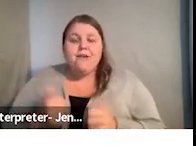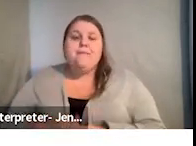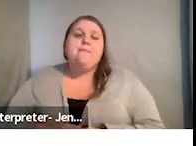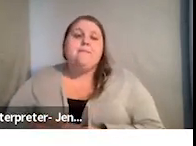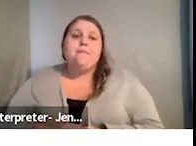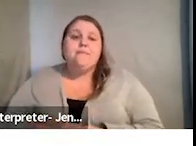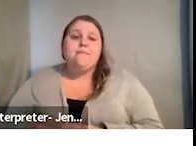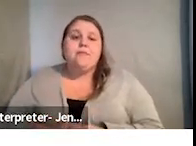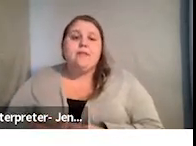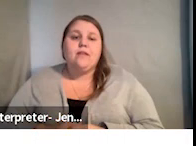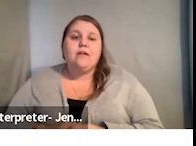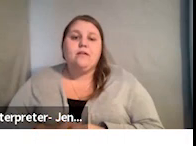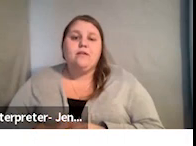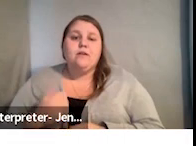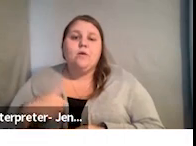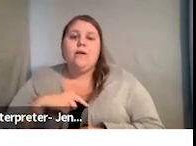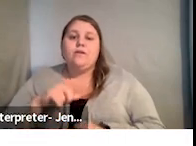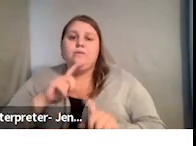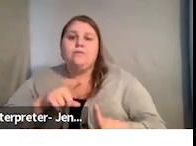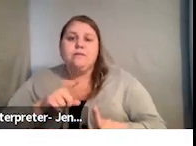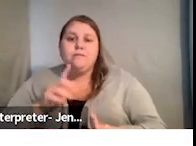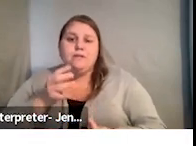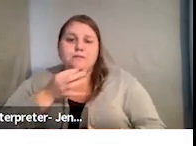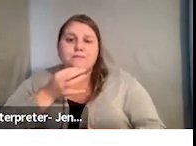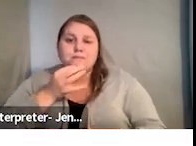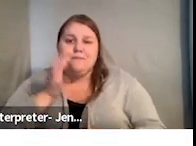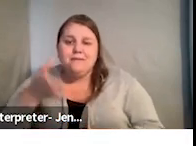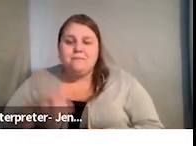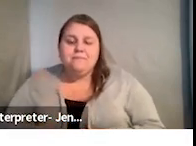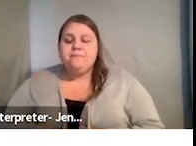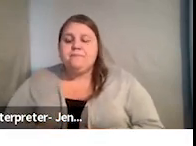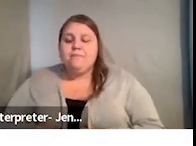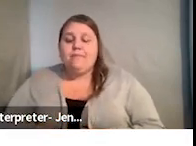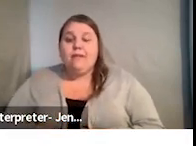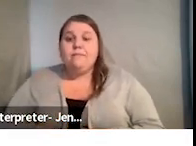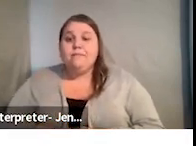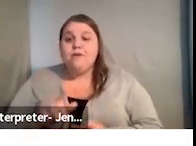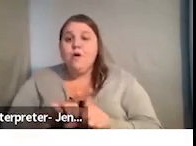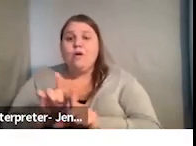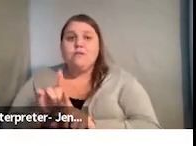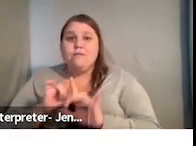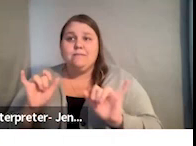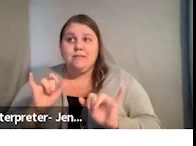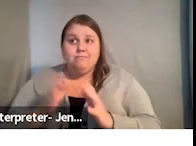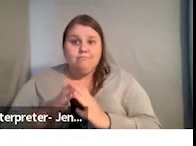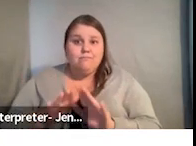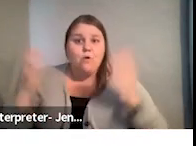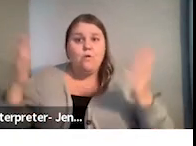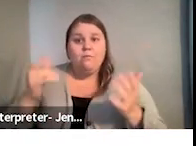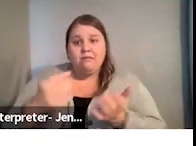And we'll be making, responding to all of that and making those changes, and then see if anyone had any questions or